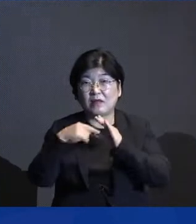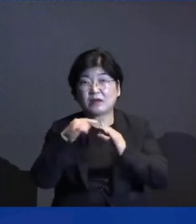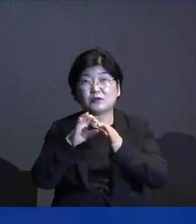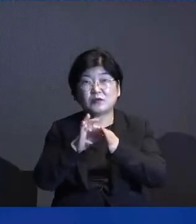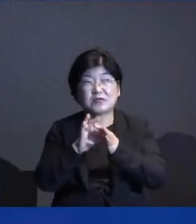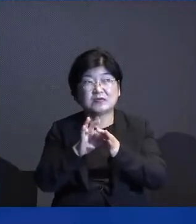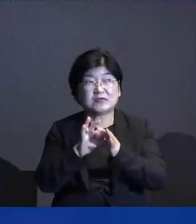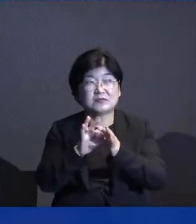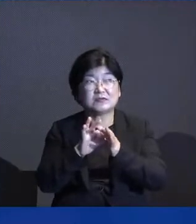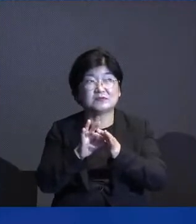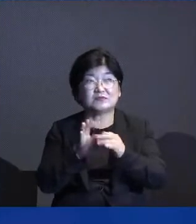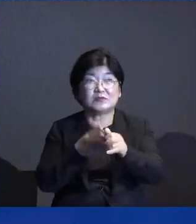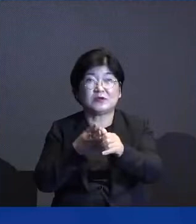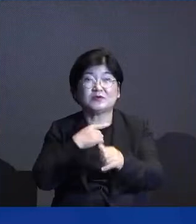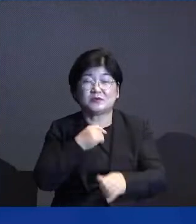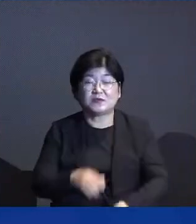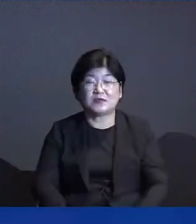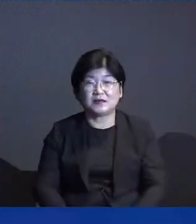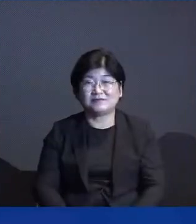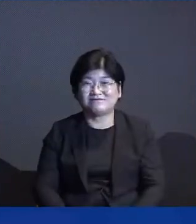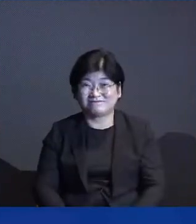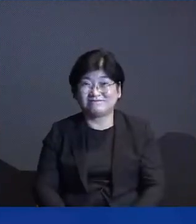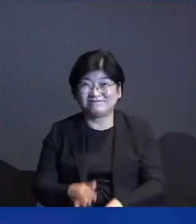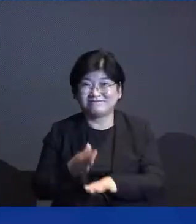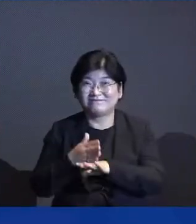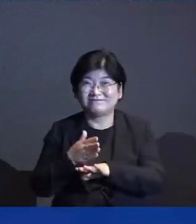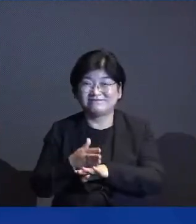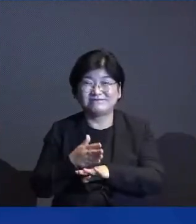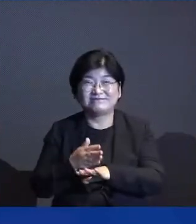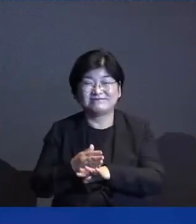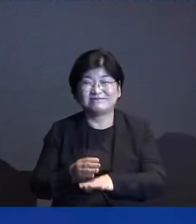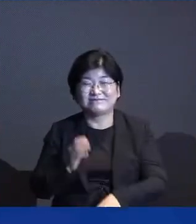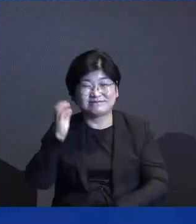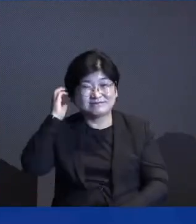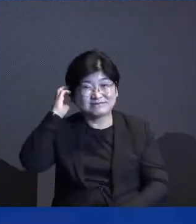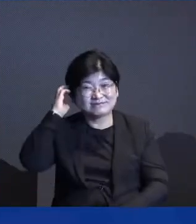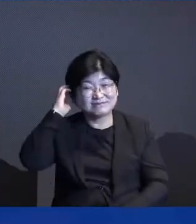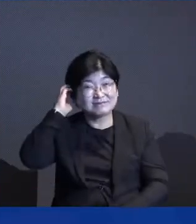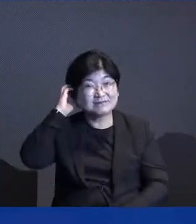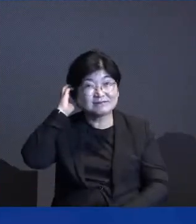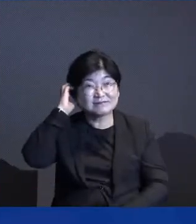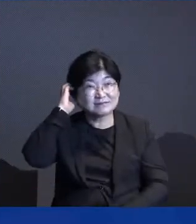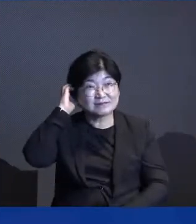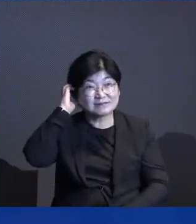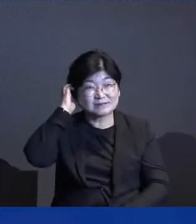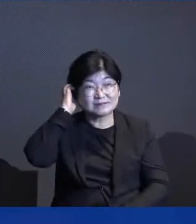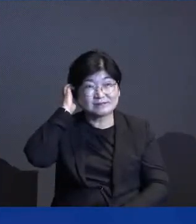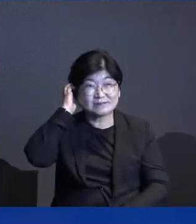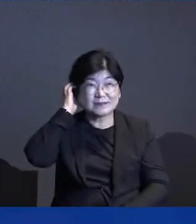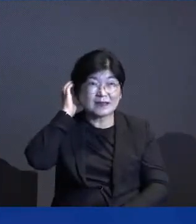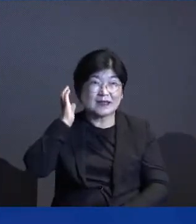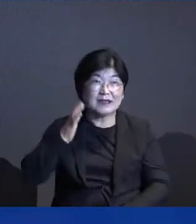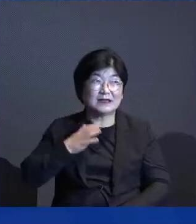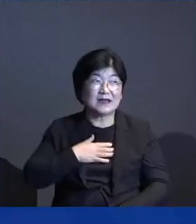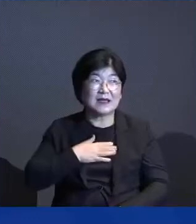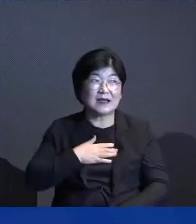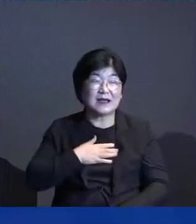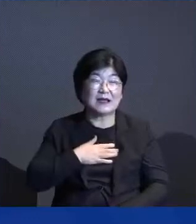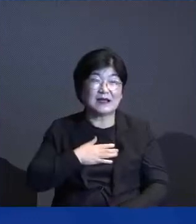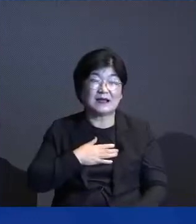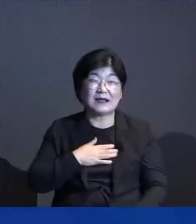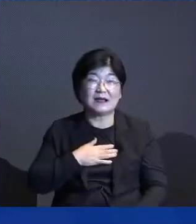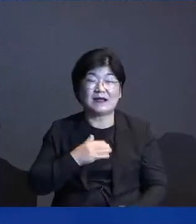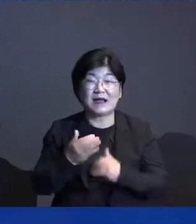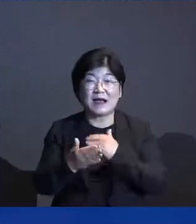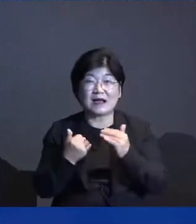much. Thank you, Professor Ha. We actually saw your daughter in your background. It was really cute, by the way.